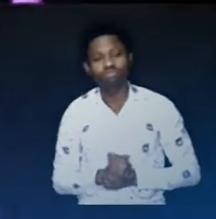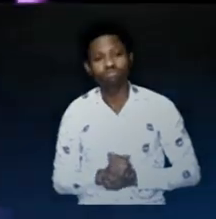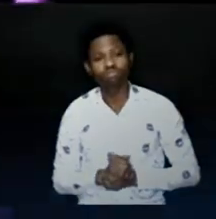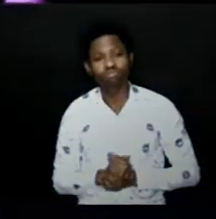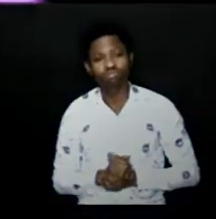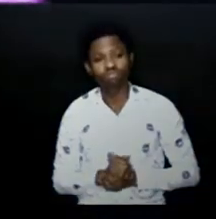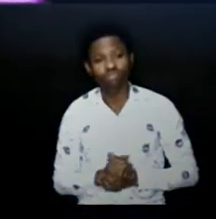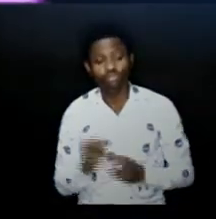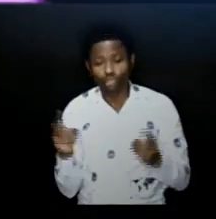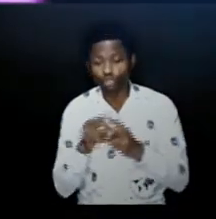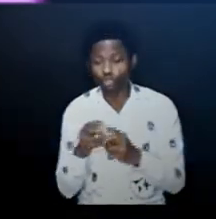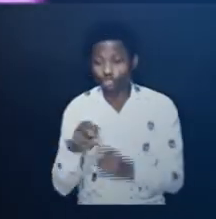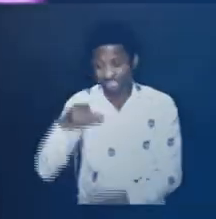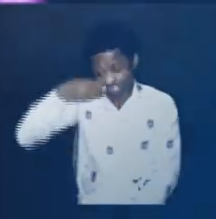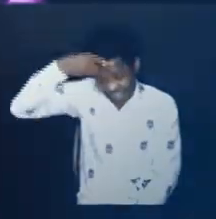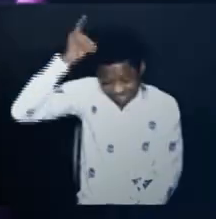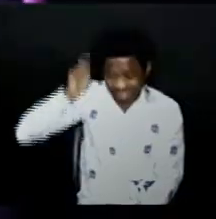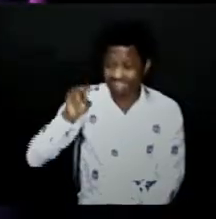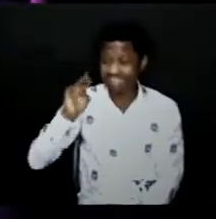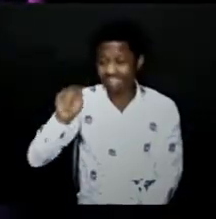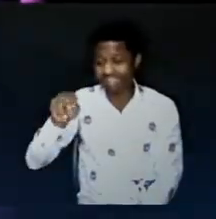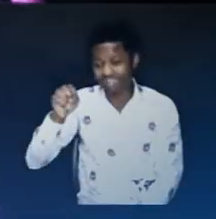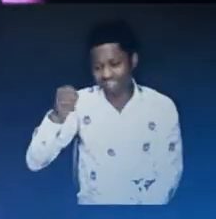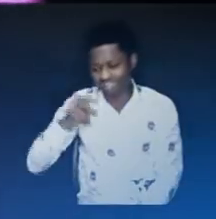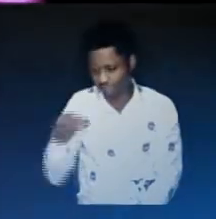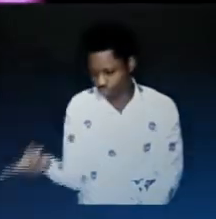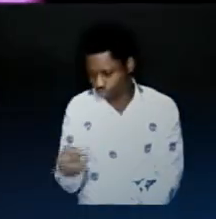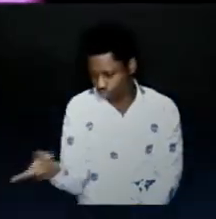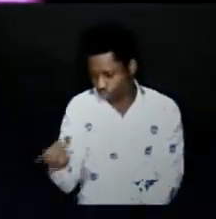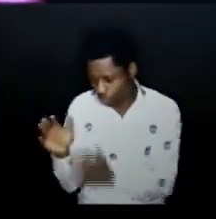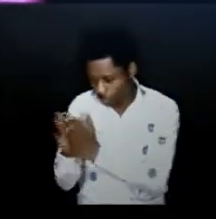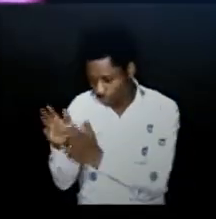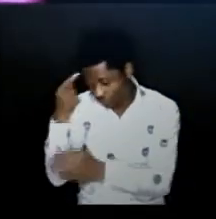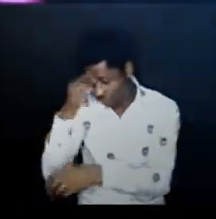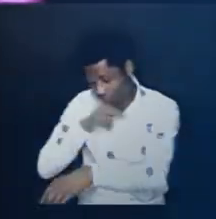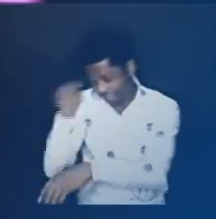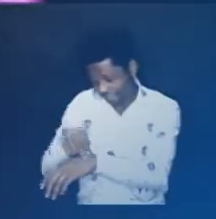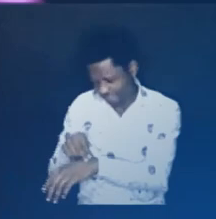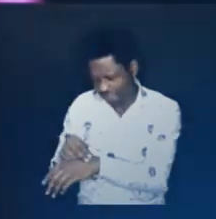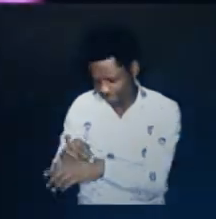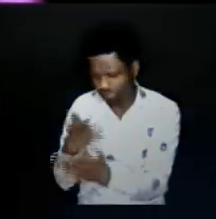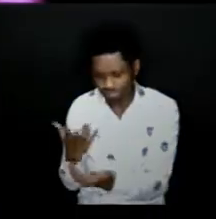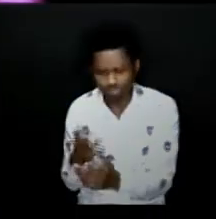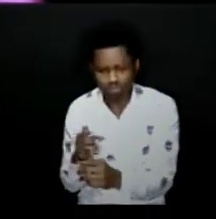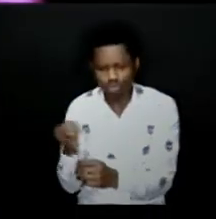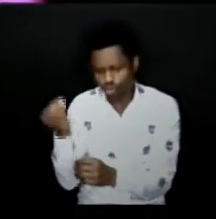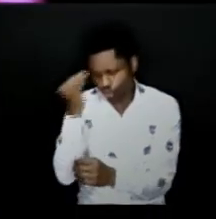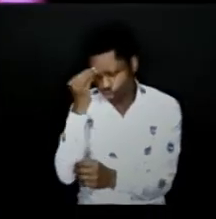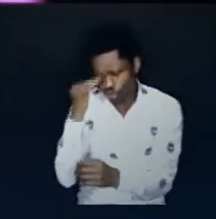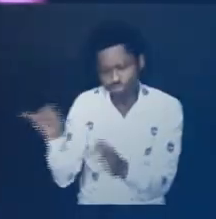righteousness. So in their prayer for their nations, they identify themselves with the sin of the land.